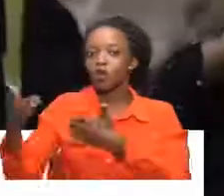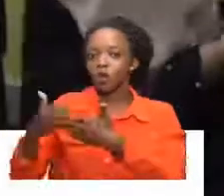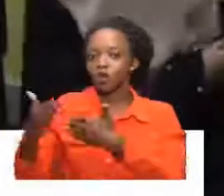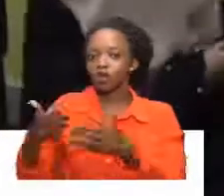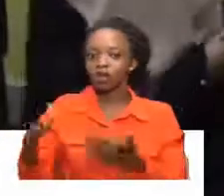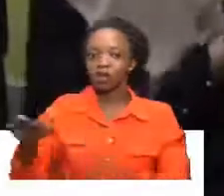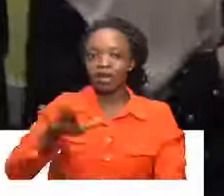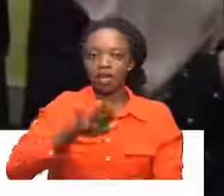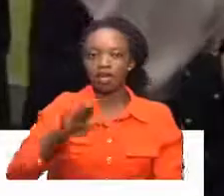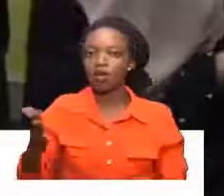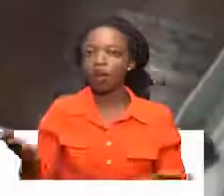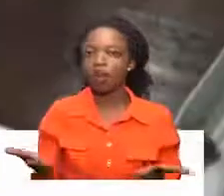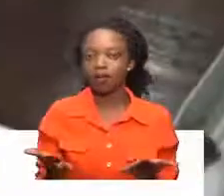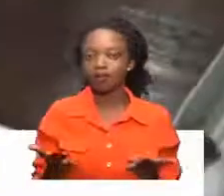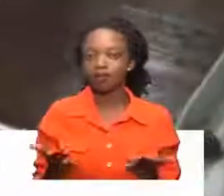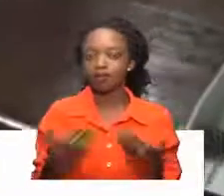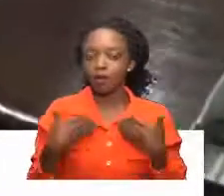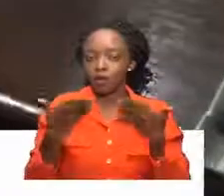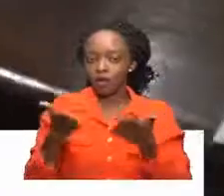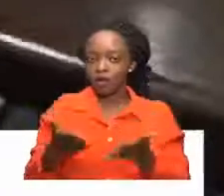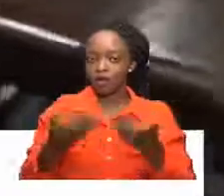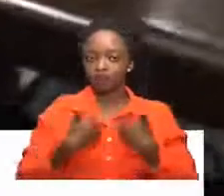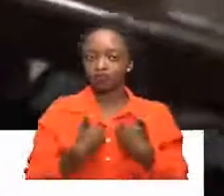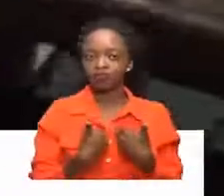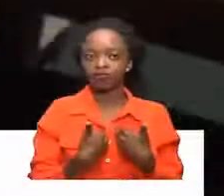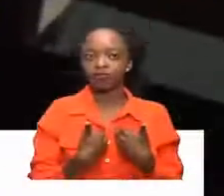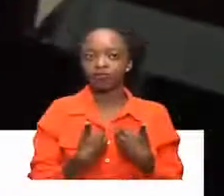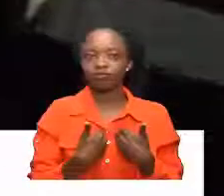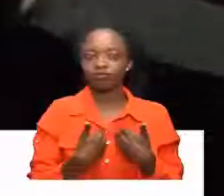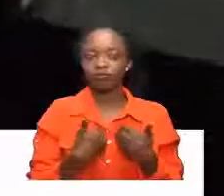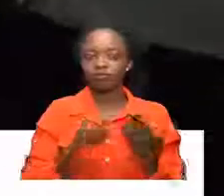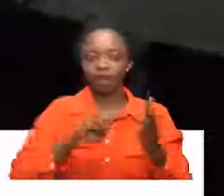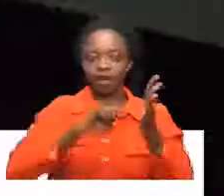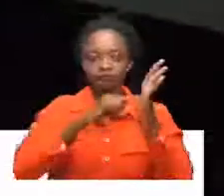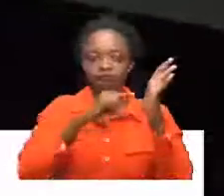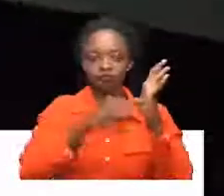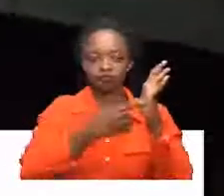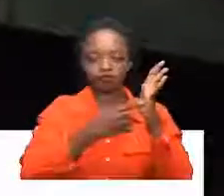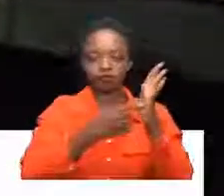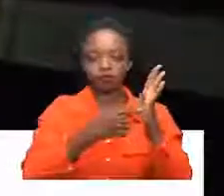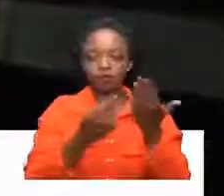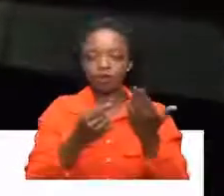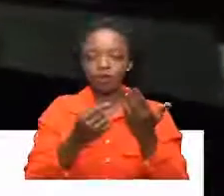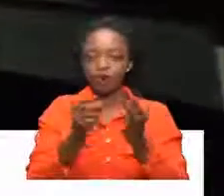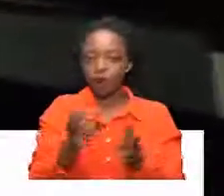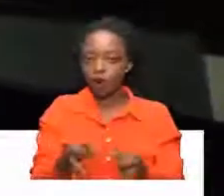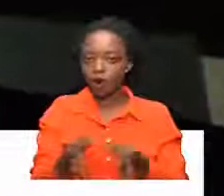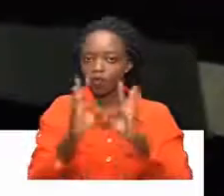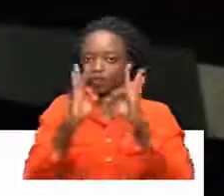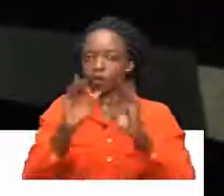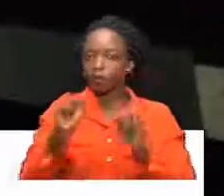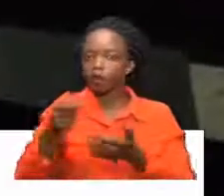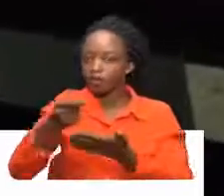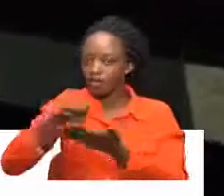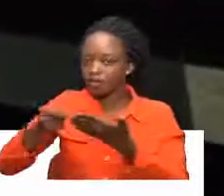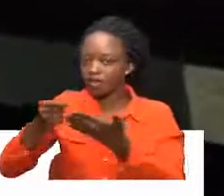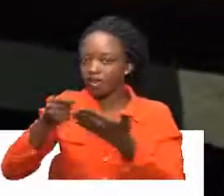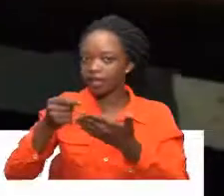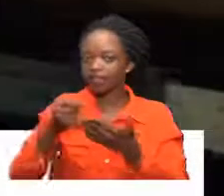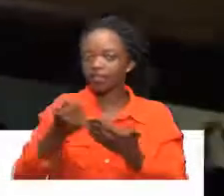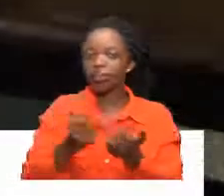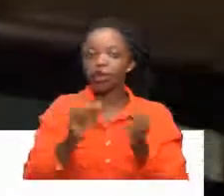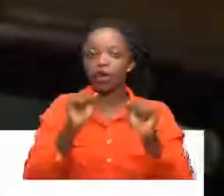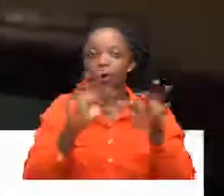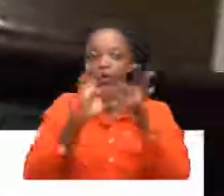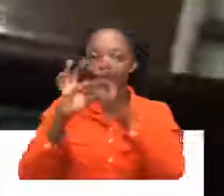located. So here we have the login, the actual main page whereby you can sign in or log in, or you can join